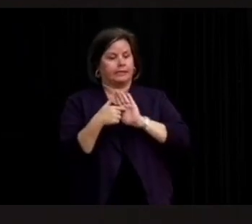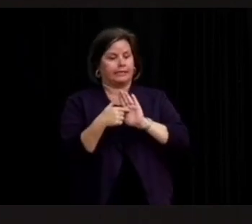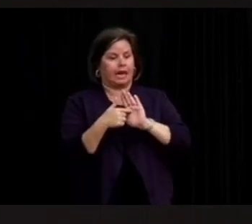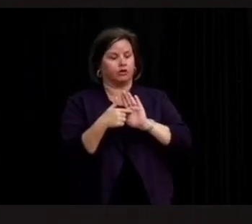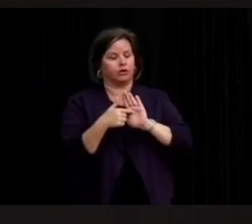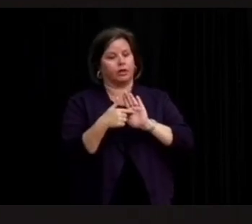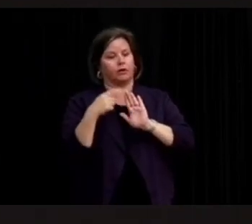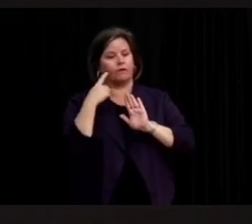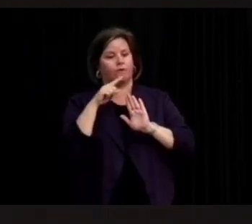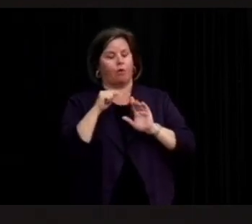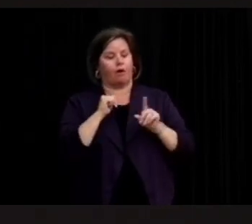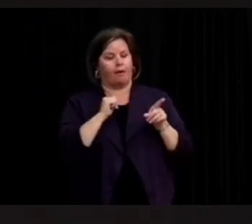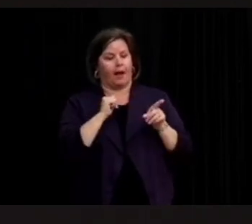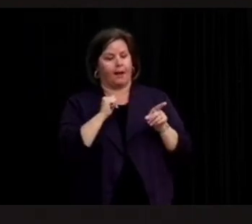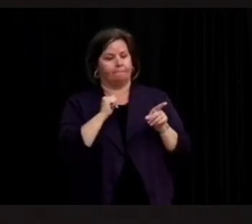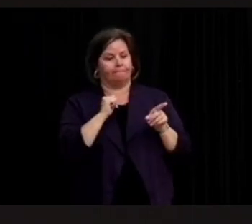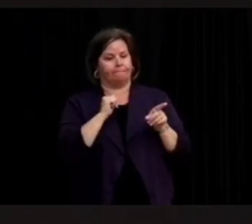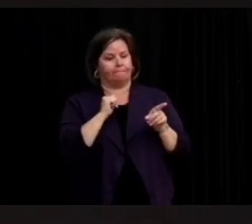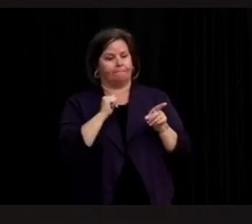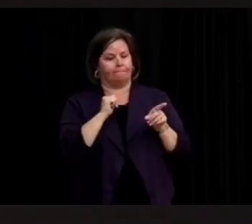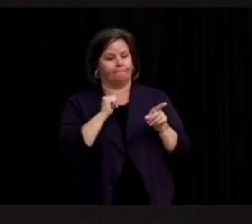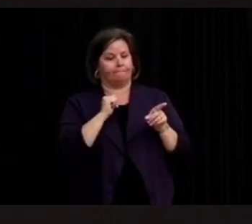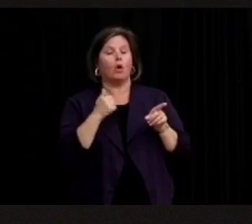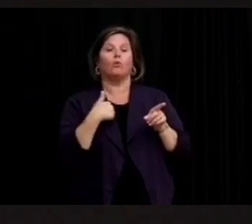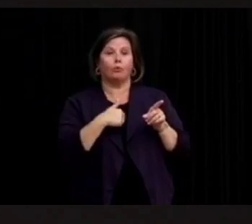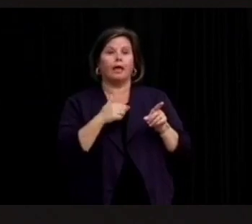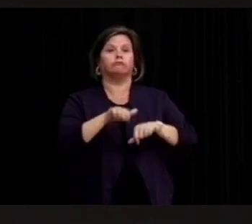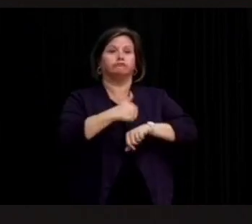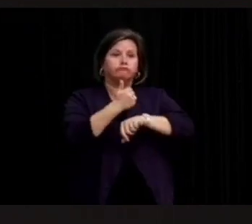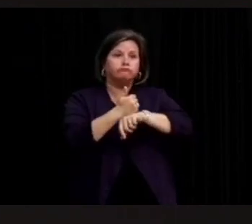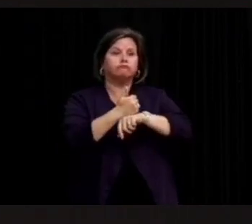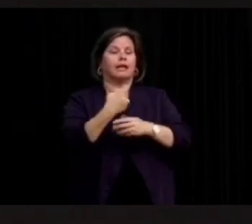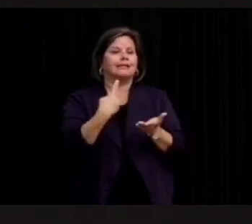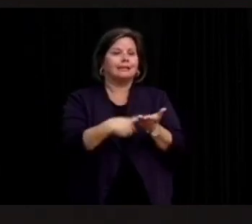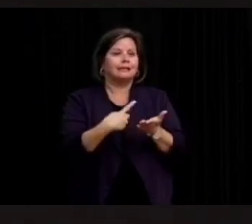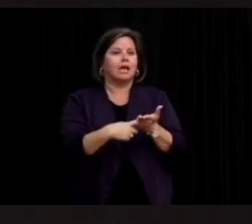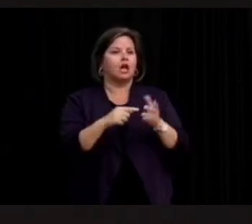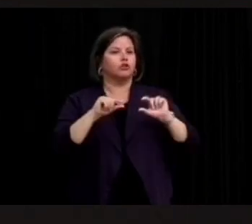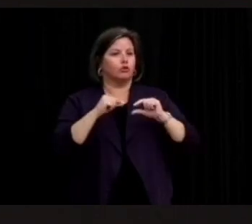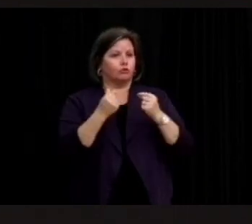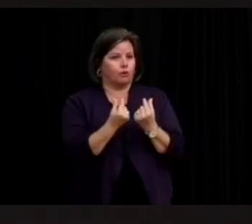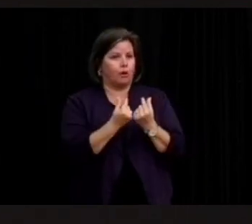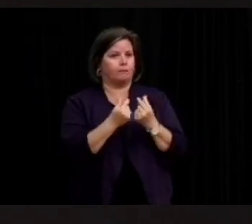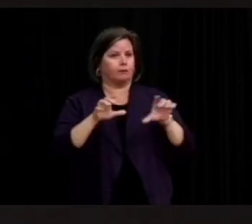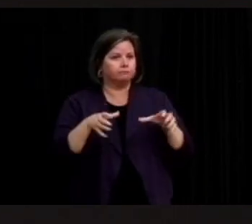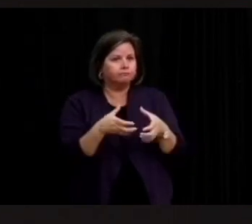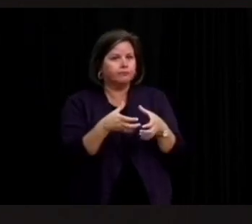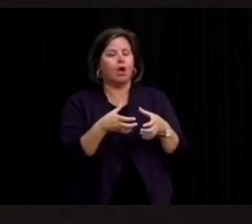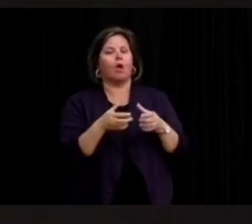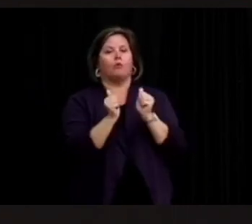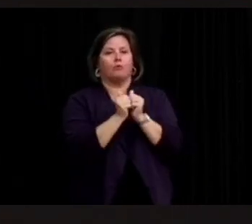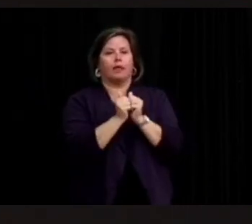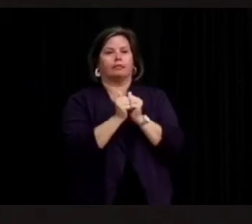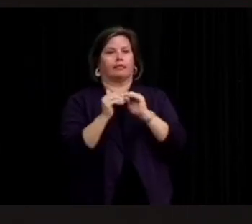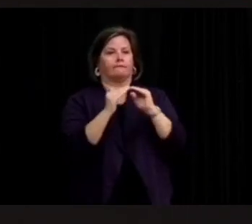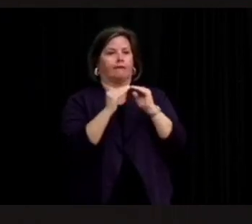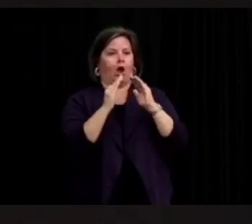have, for example, a discussion group that we have convened within our Fair Housing Policy